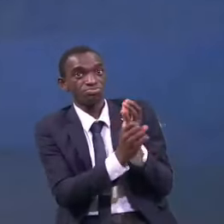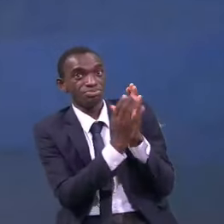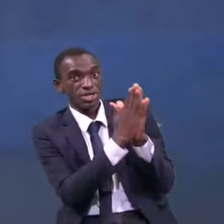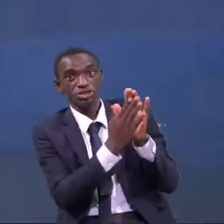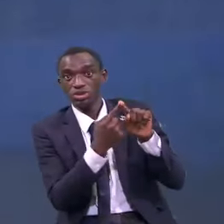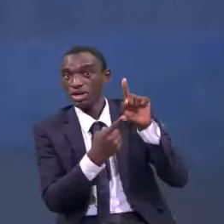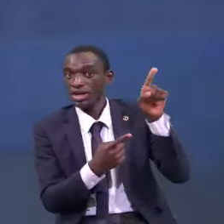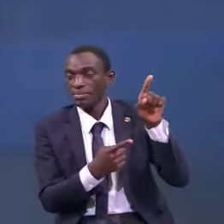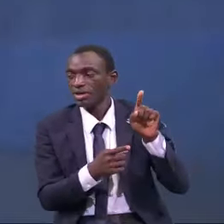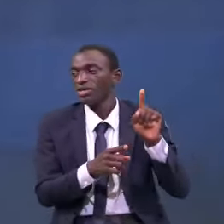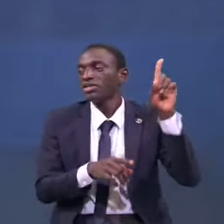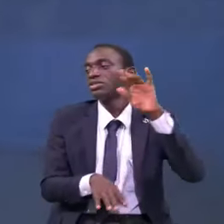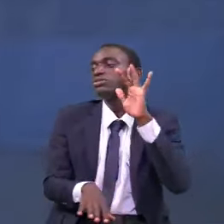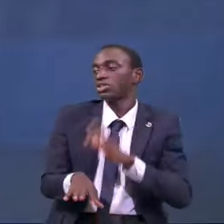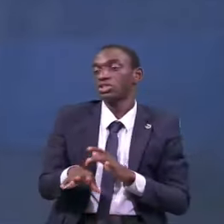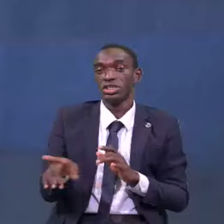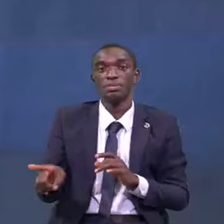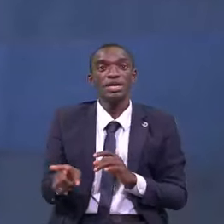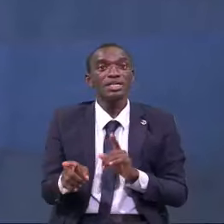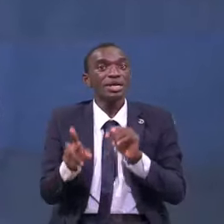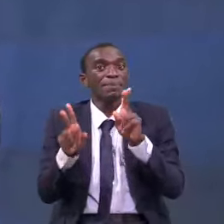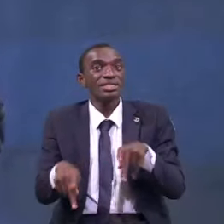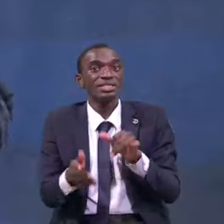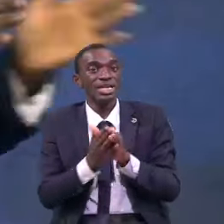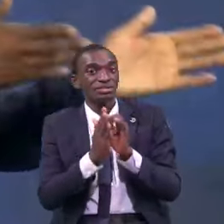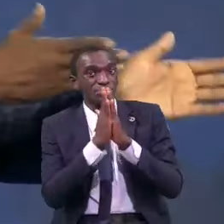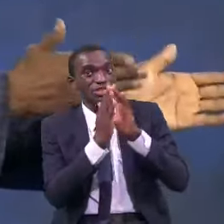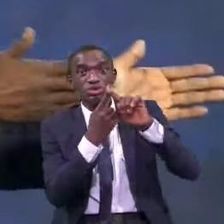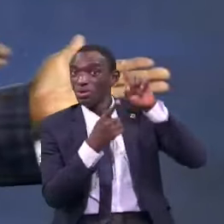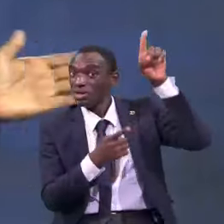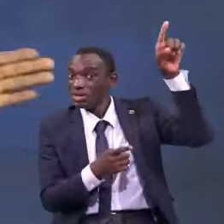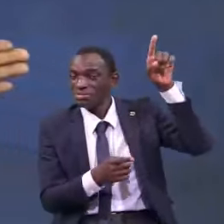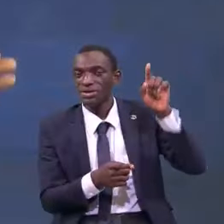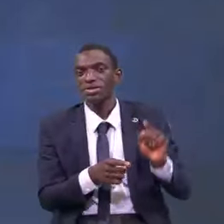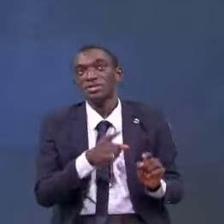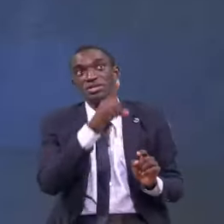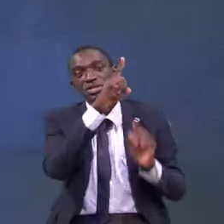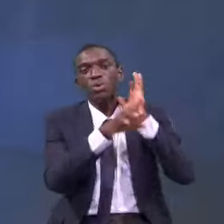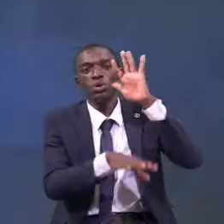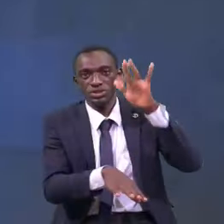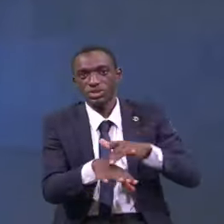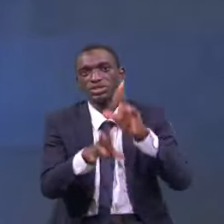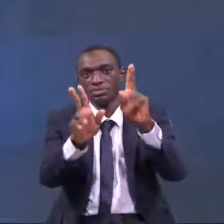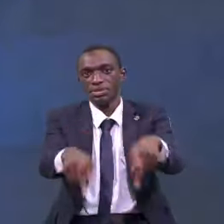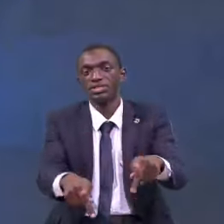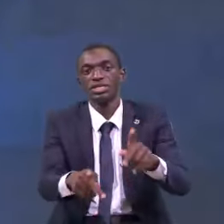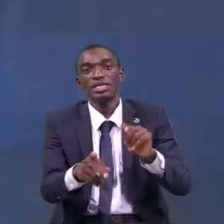The person that prayed unto him. The person that came unto